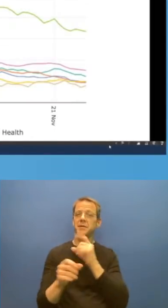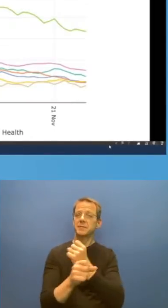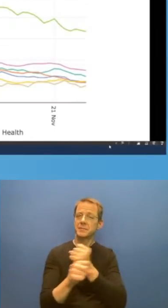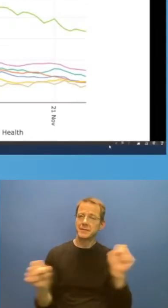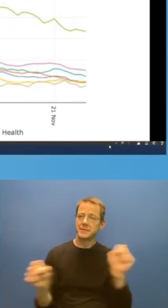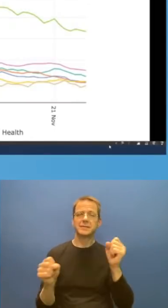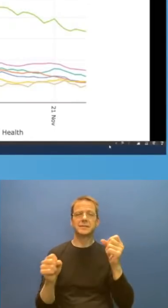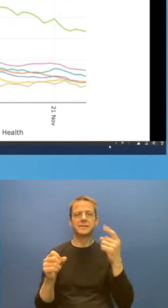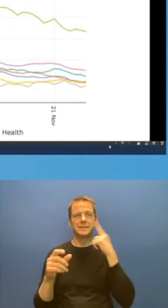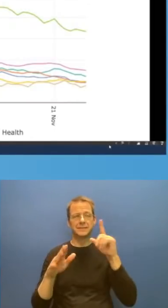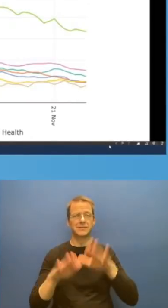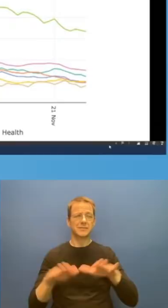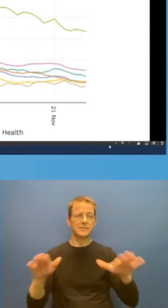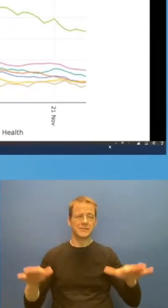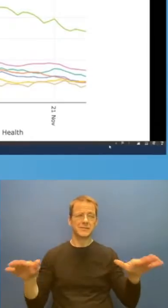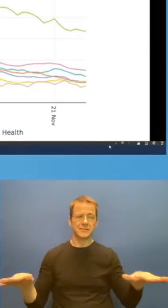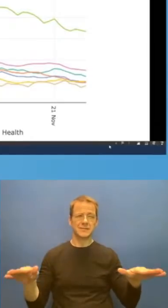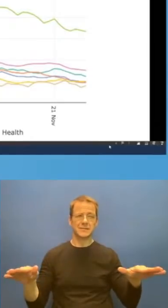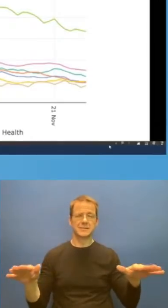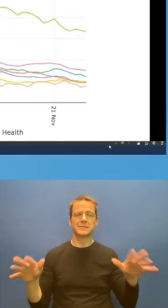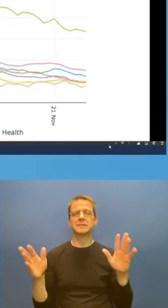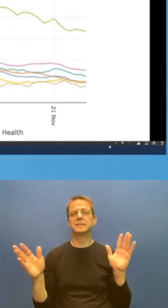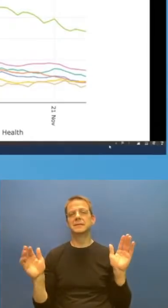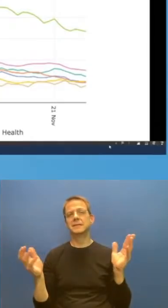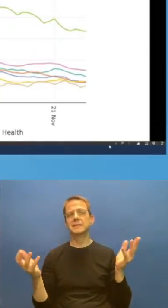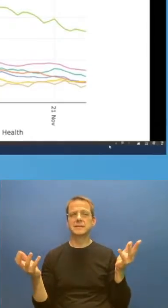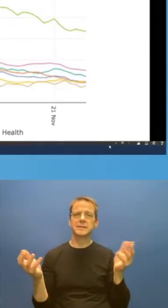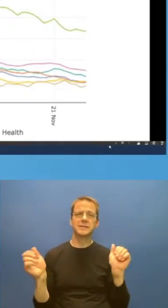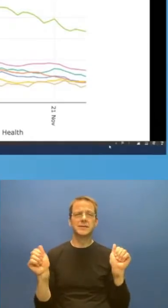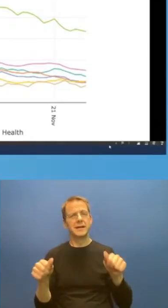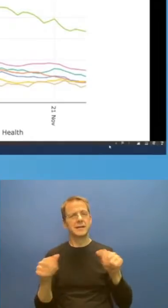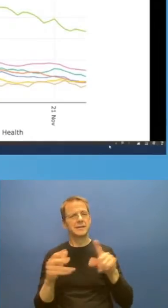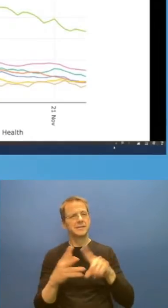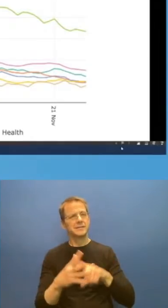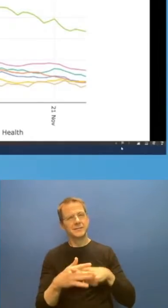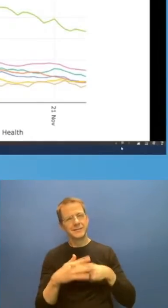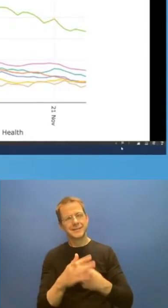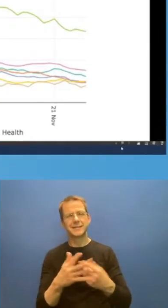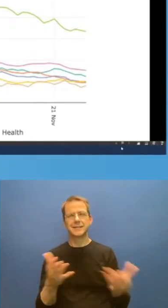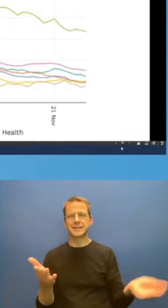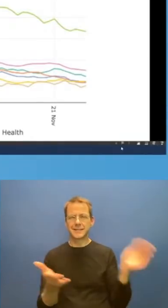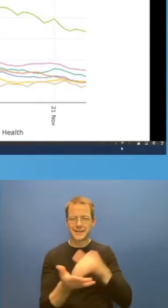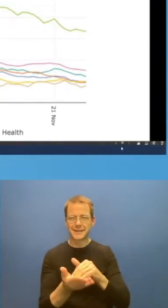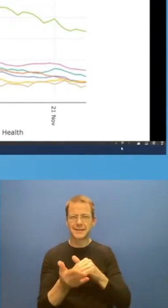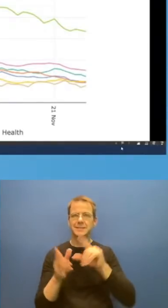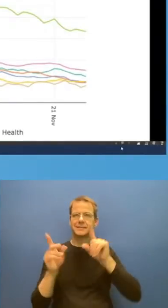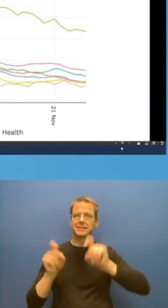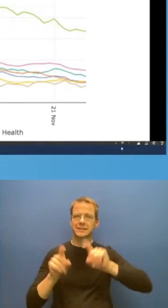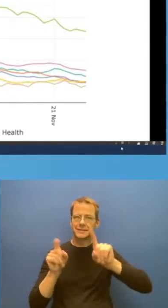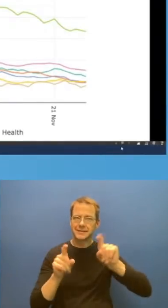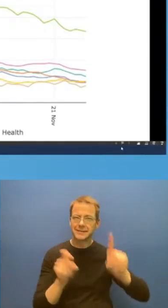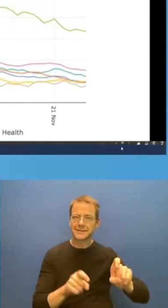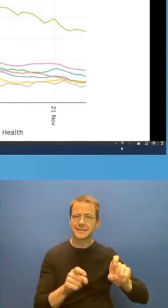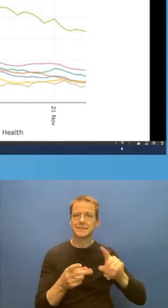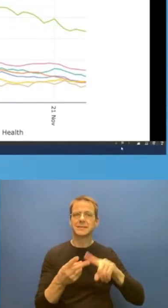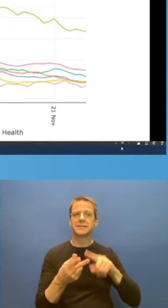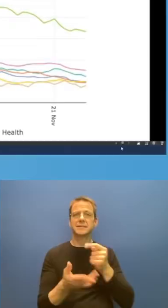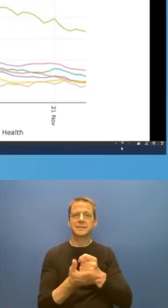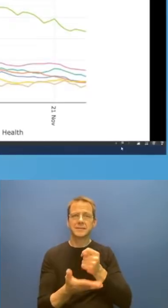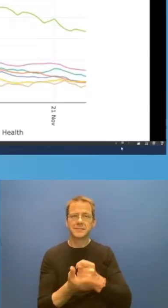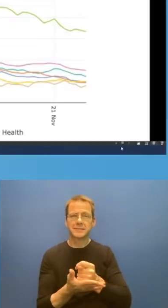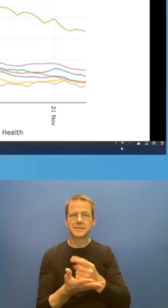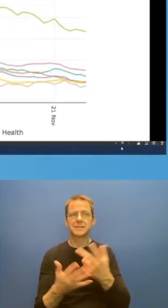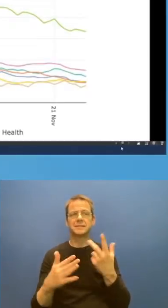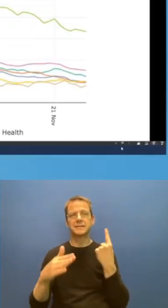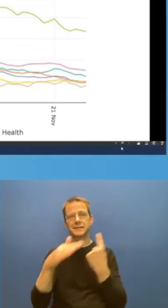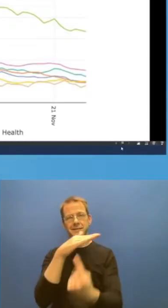can instill serial rapid testing, especially in schools where there's transmission. And I know there is a little bit of that, but we could do so much